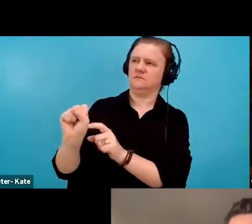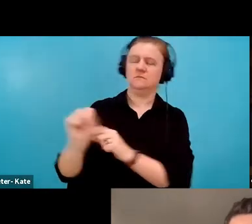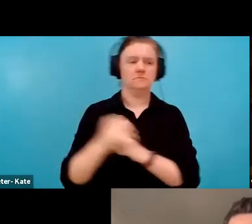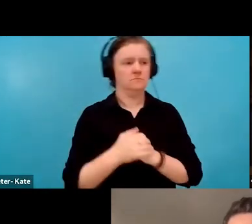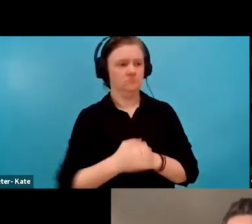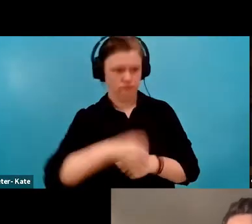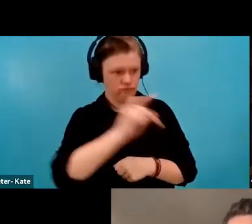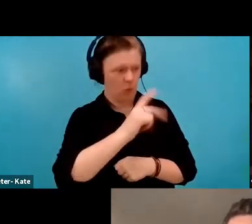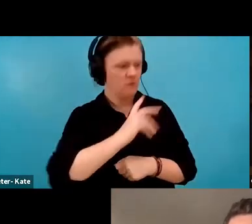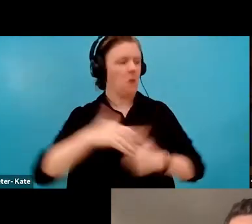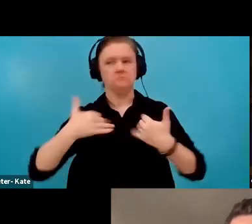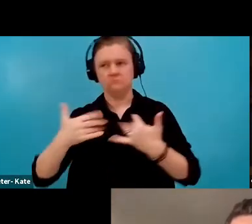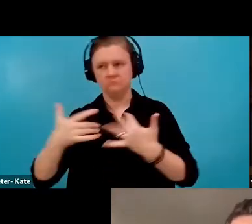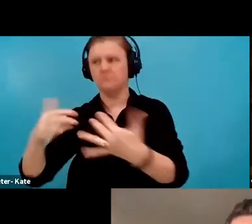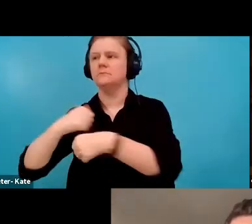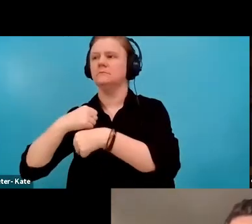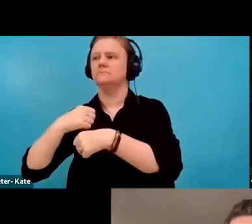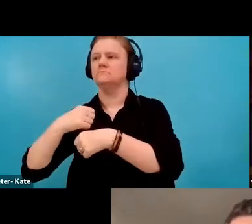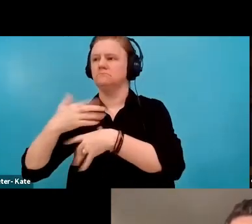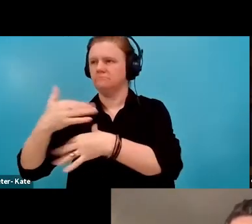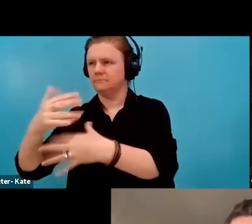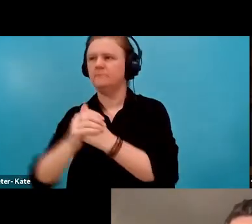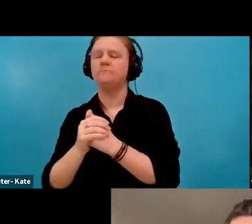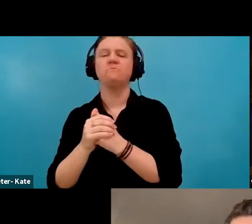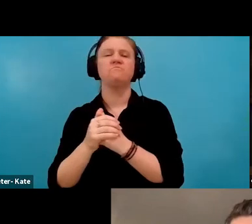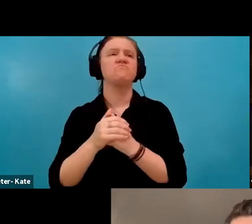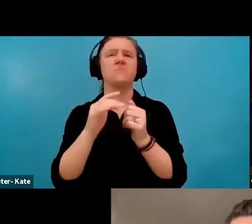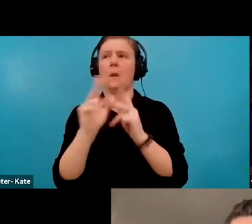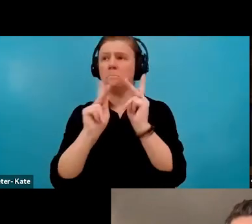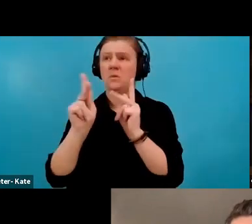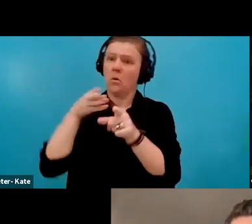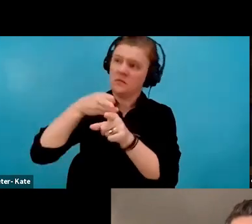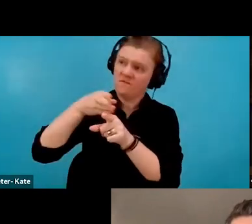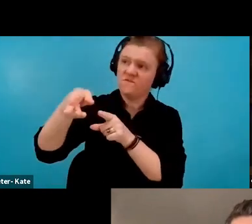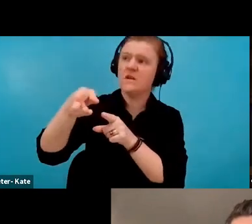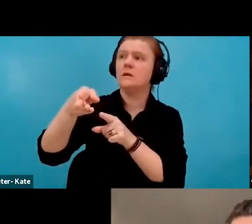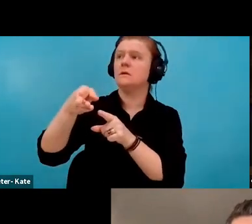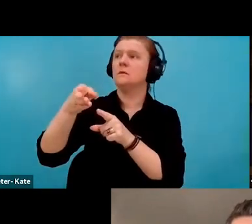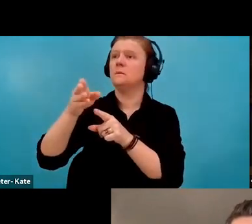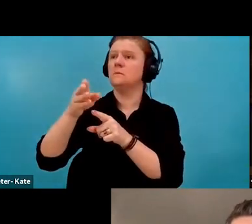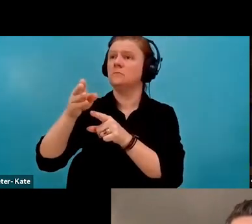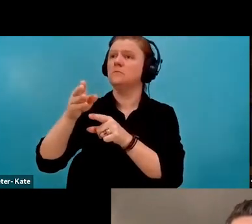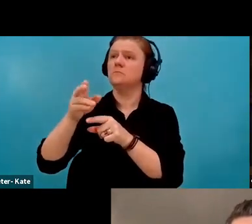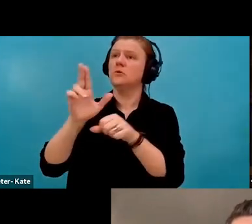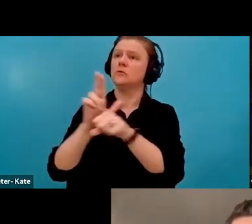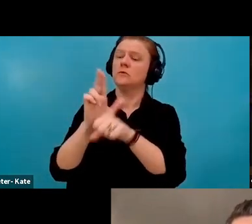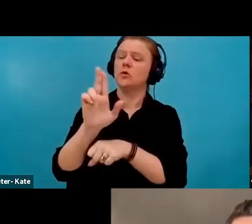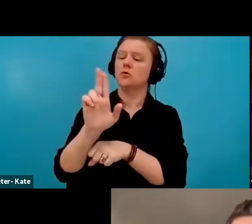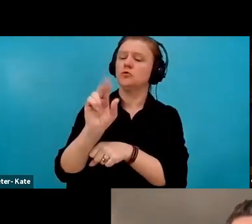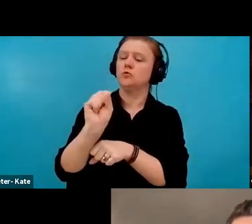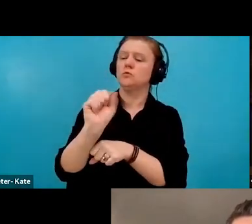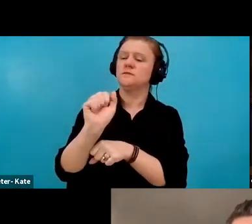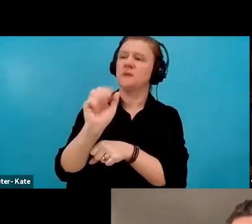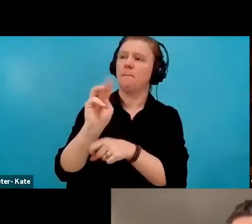make that film. I interviewed about a dozen professionals in the field, people who do usability work and, you